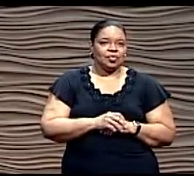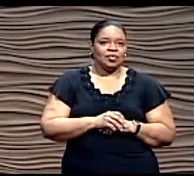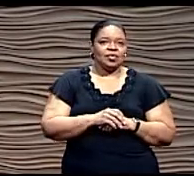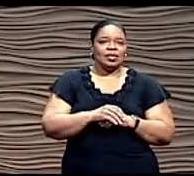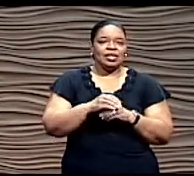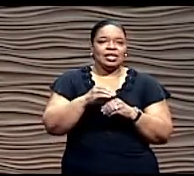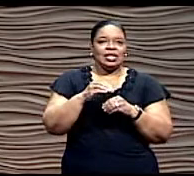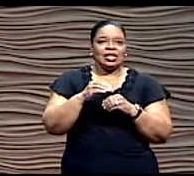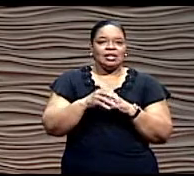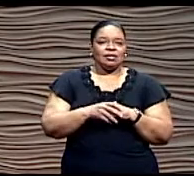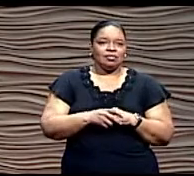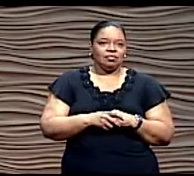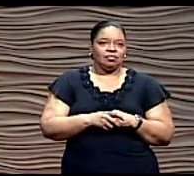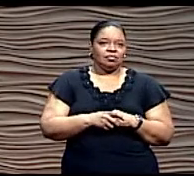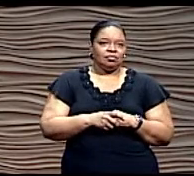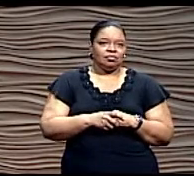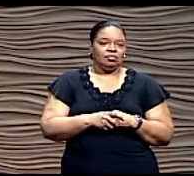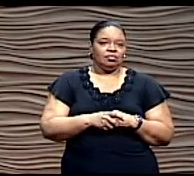in spite